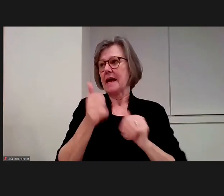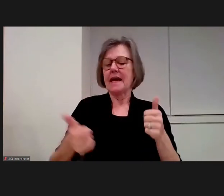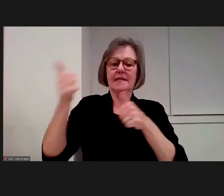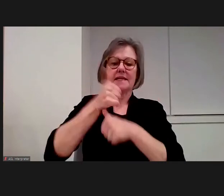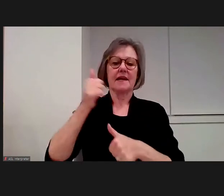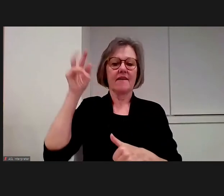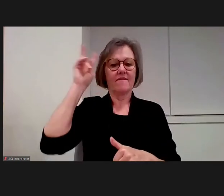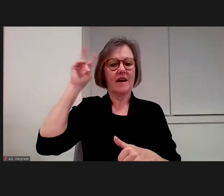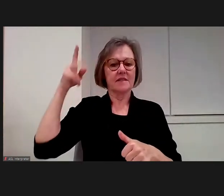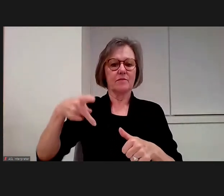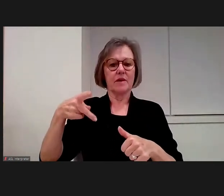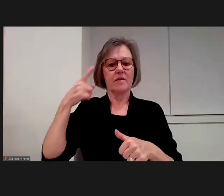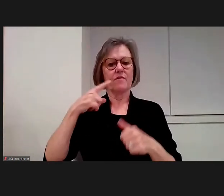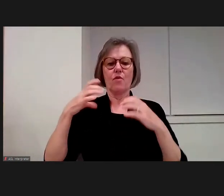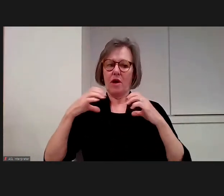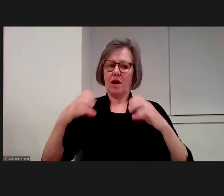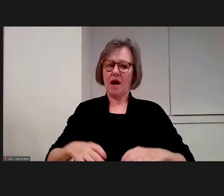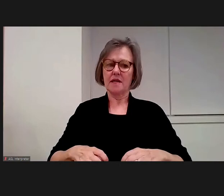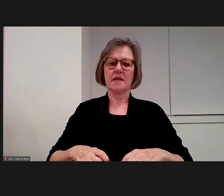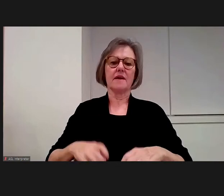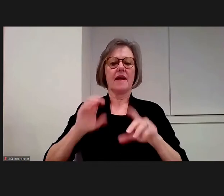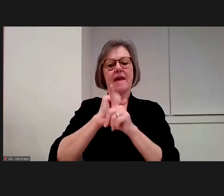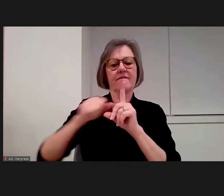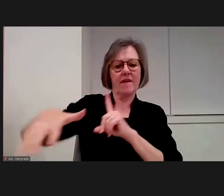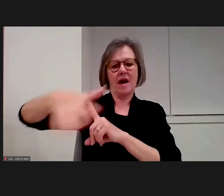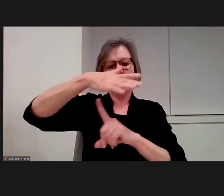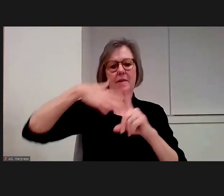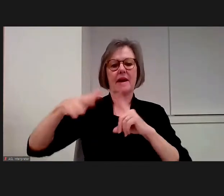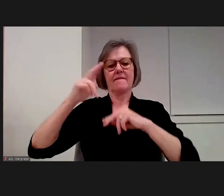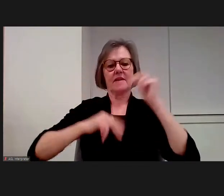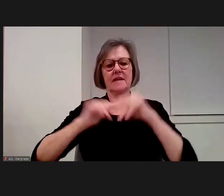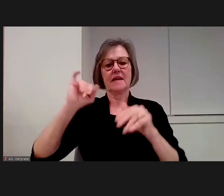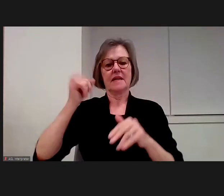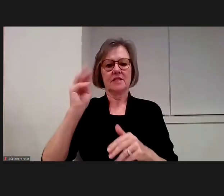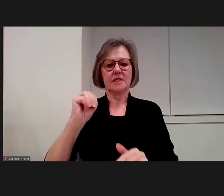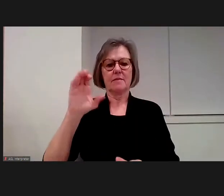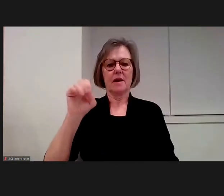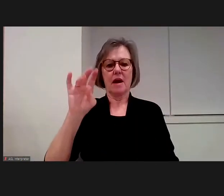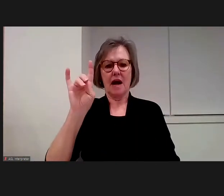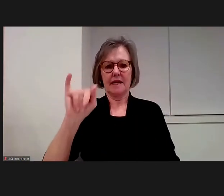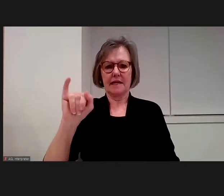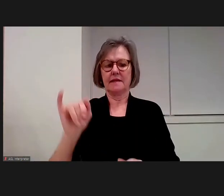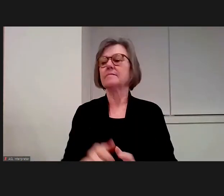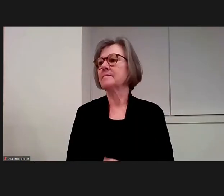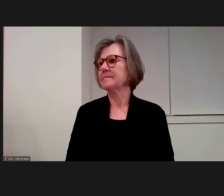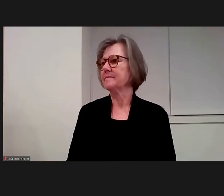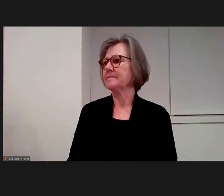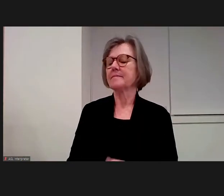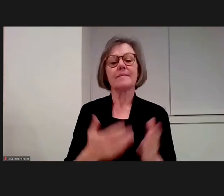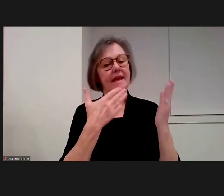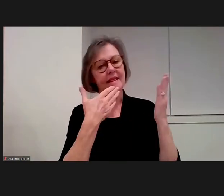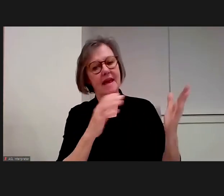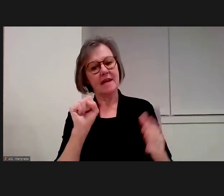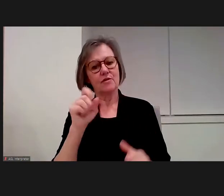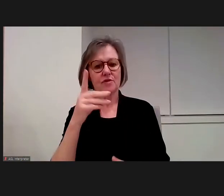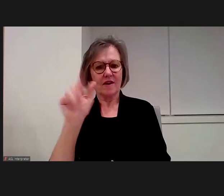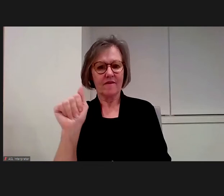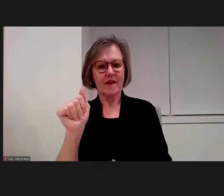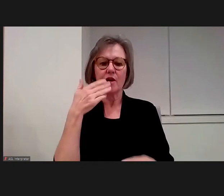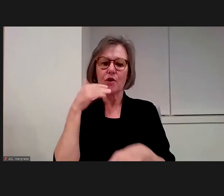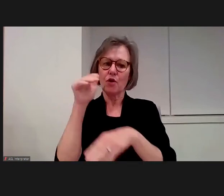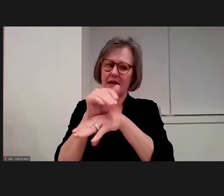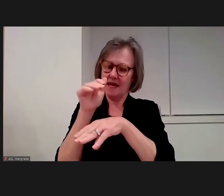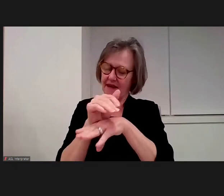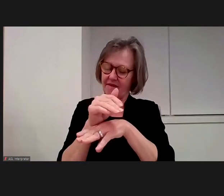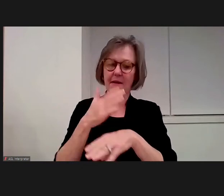Vice President for Customer Environment and Facilities, Jim Compton. Thank you, Sophia. Good evening,